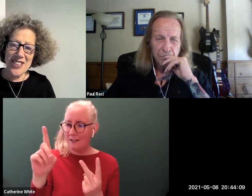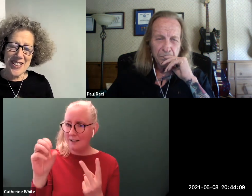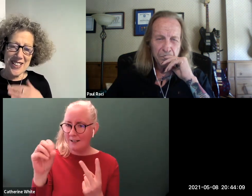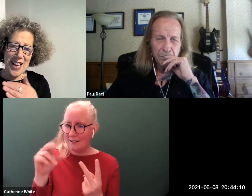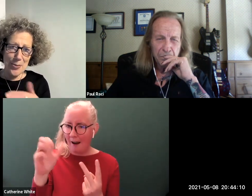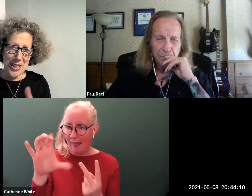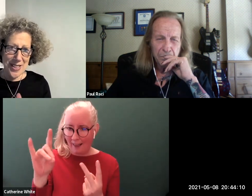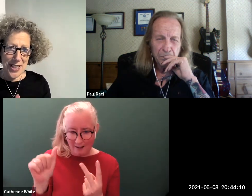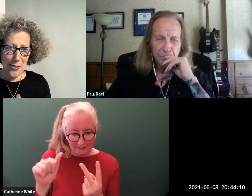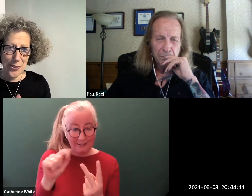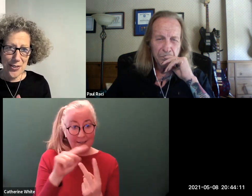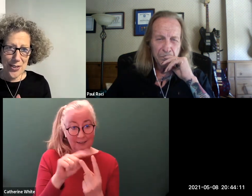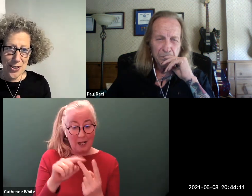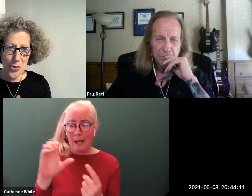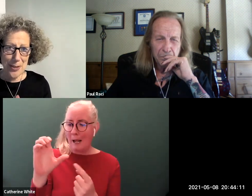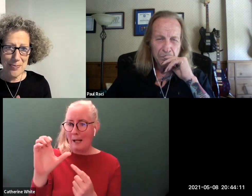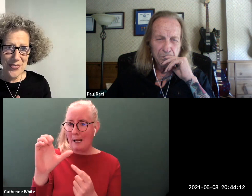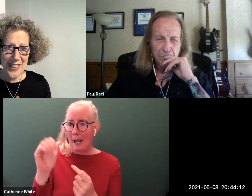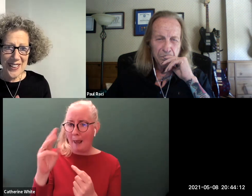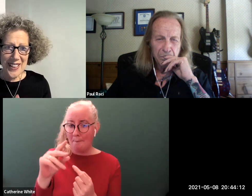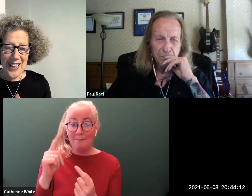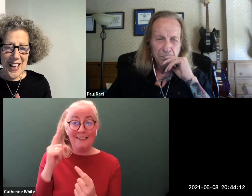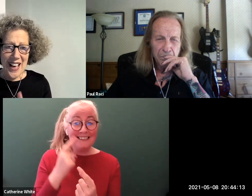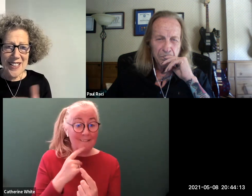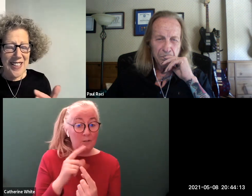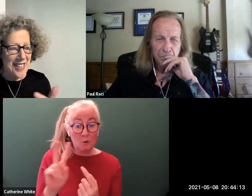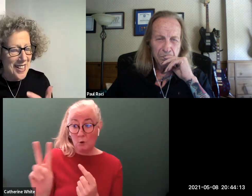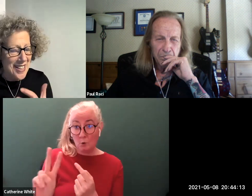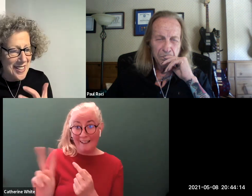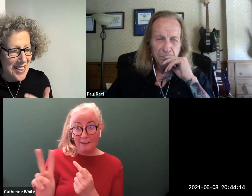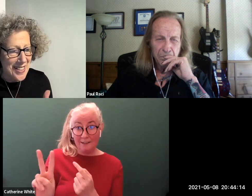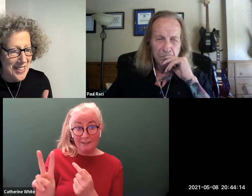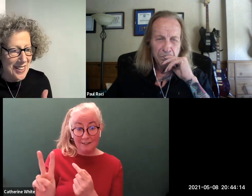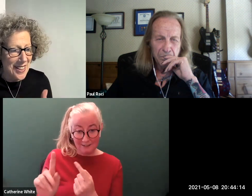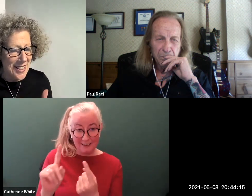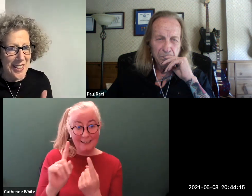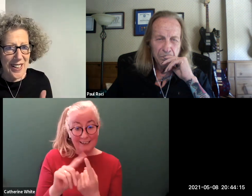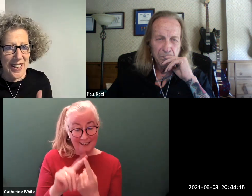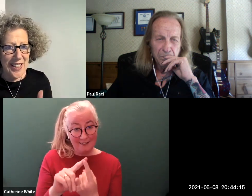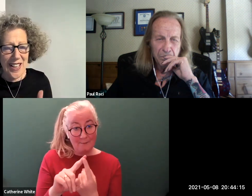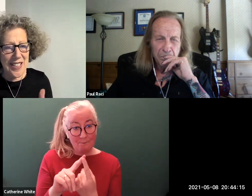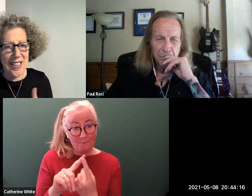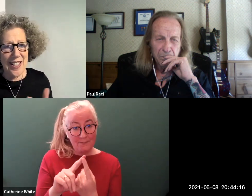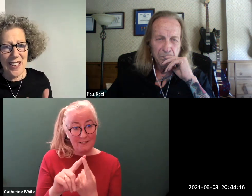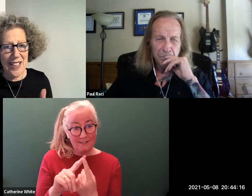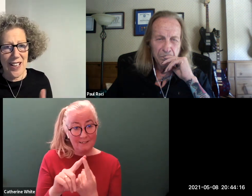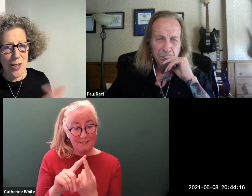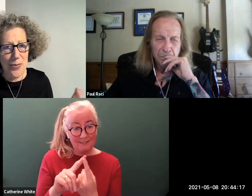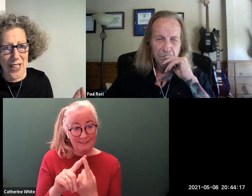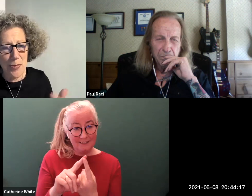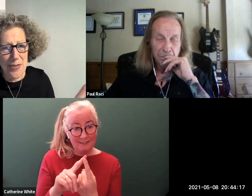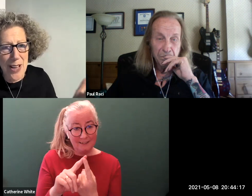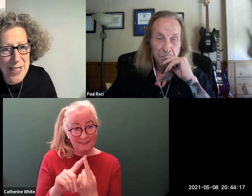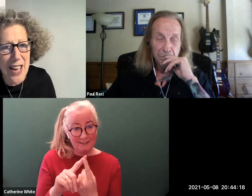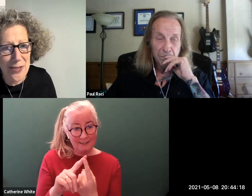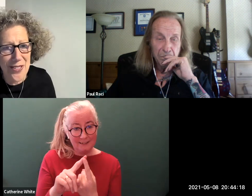and Callum is the deaf twin. And as he said, it's